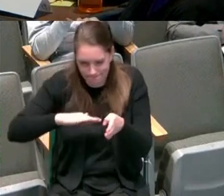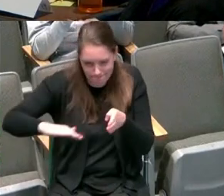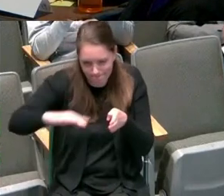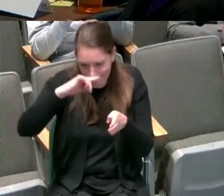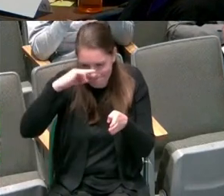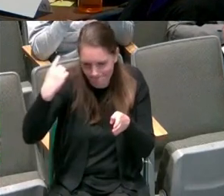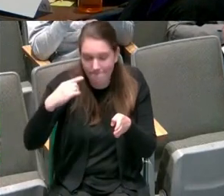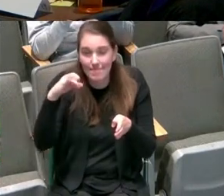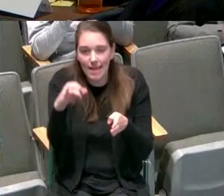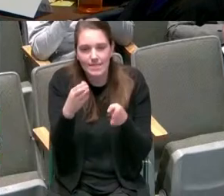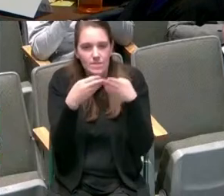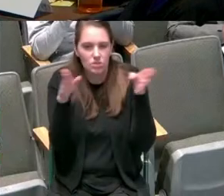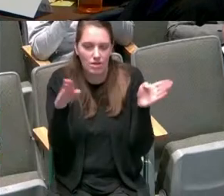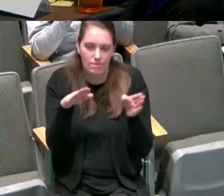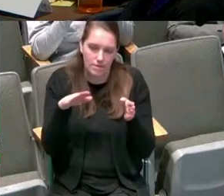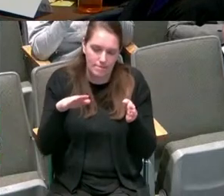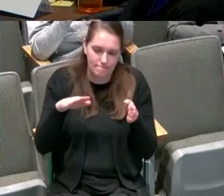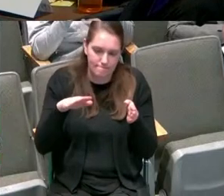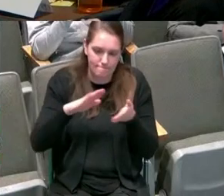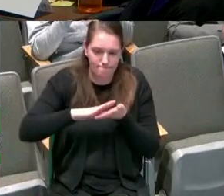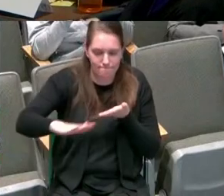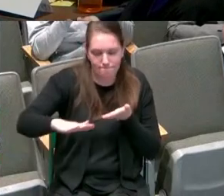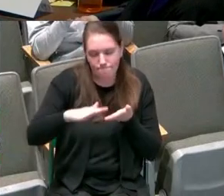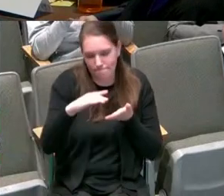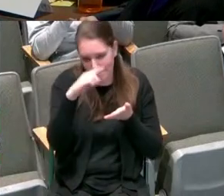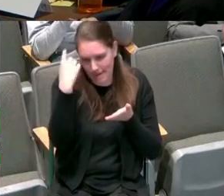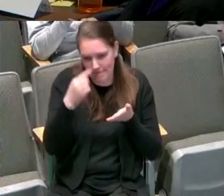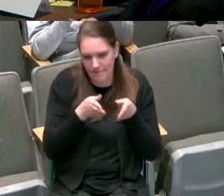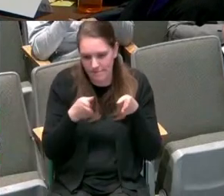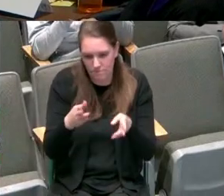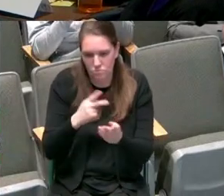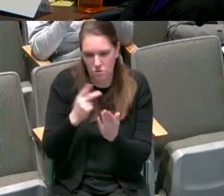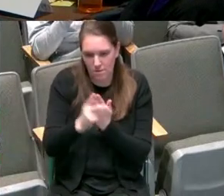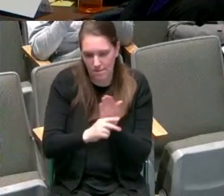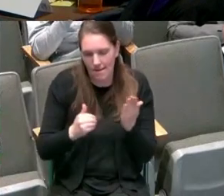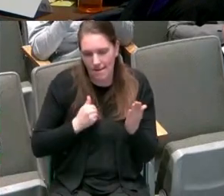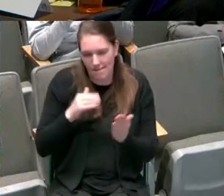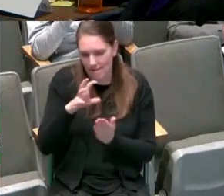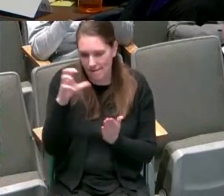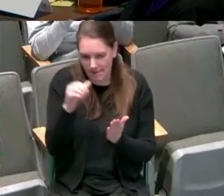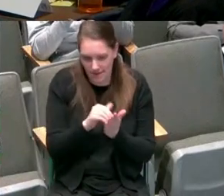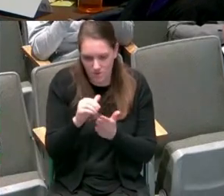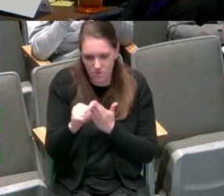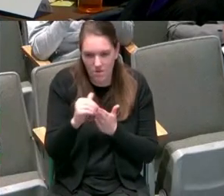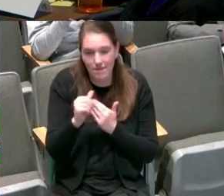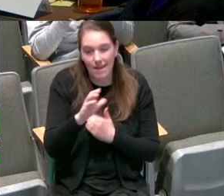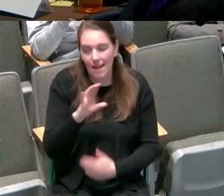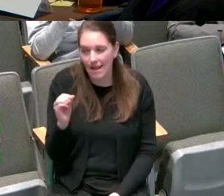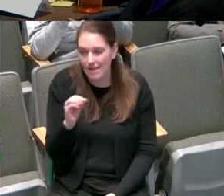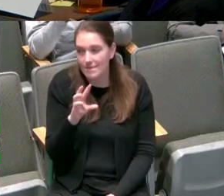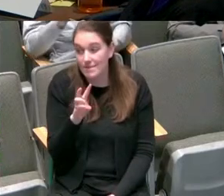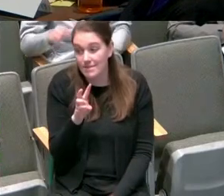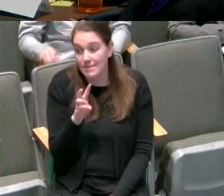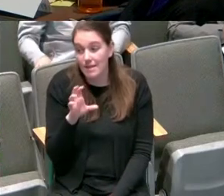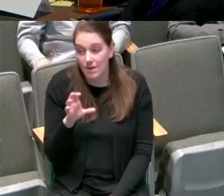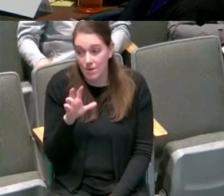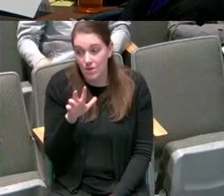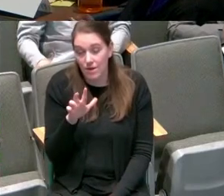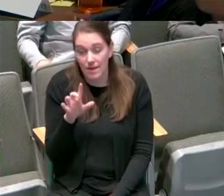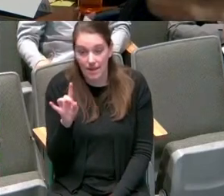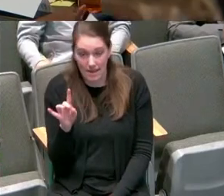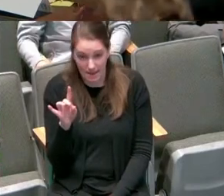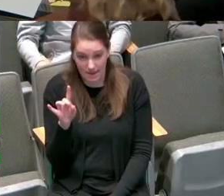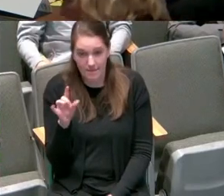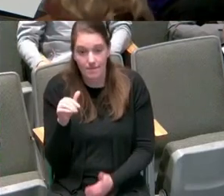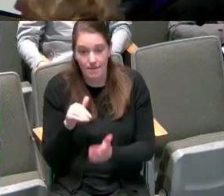funded with five hundred one thousand dollars in the operating budget in article five and six hundred thirty eight thousand dollars provided by the